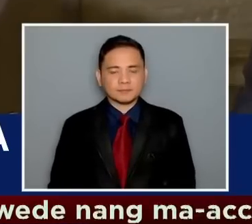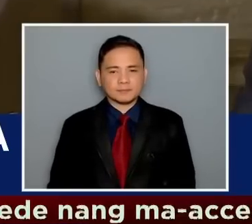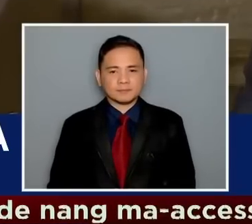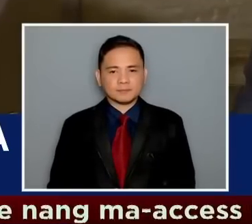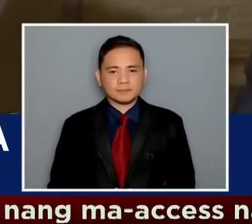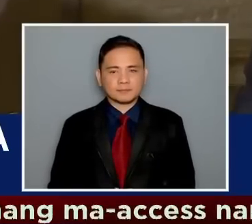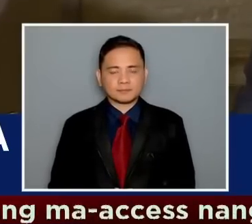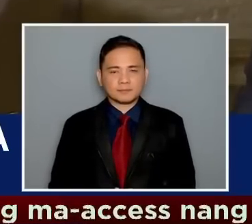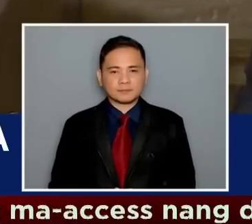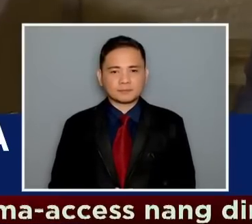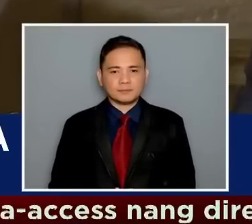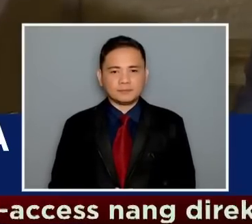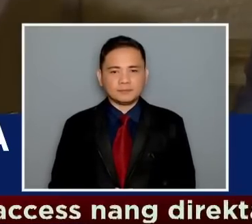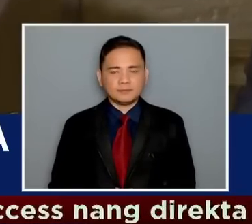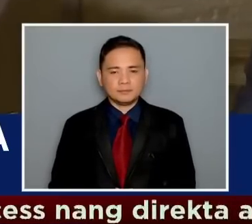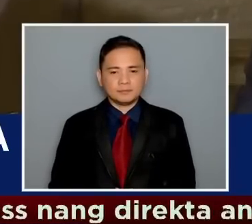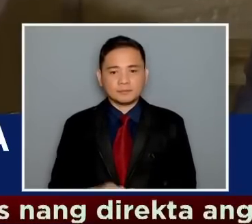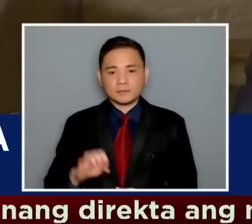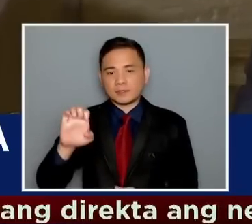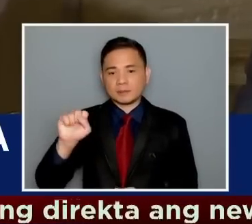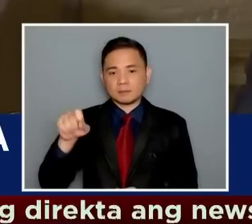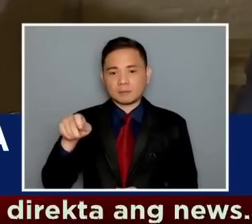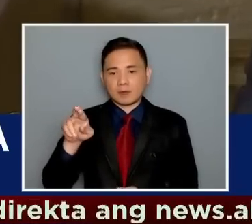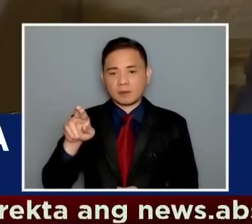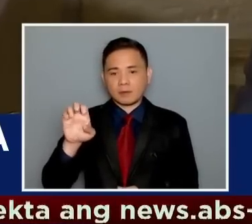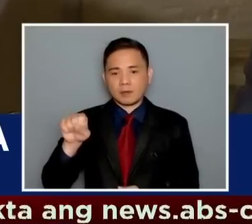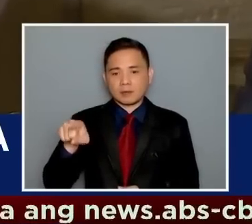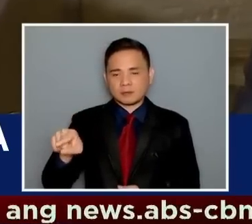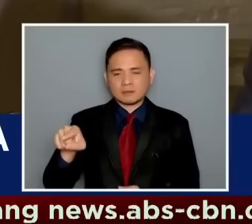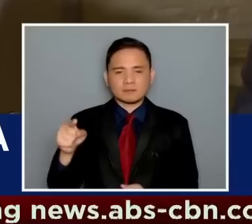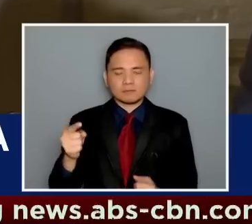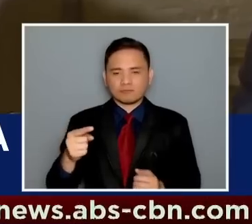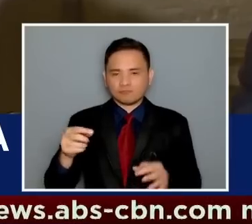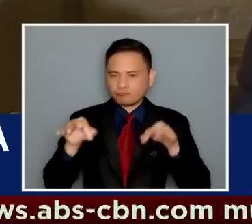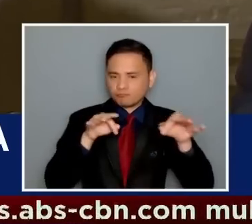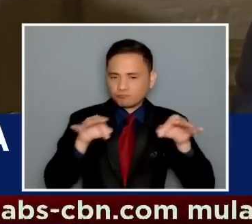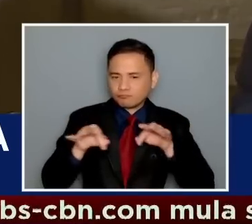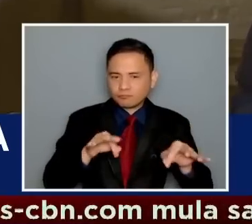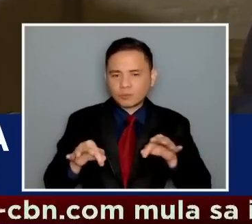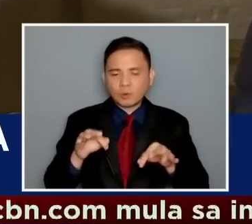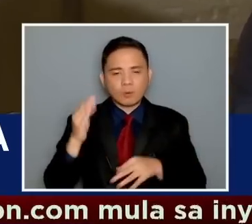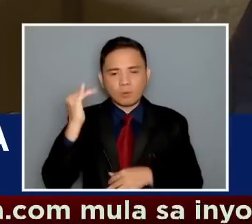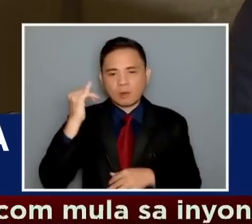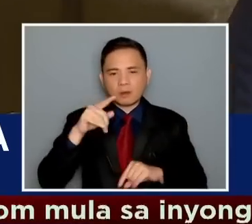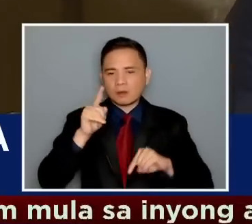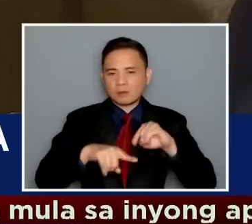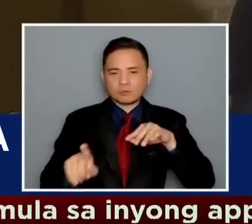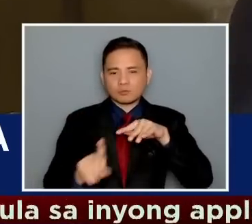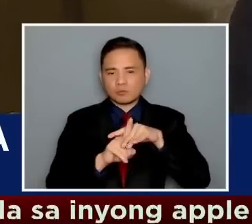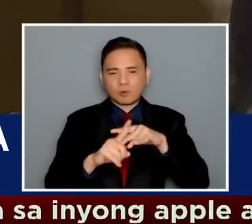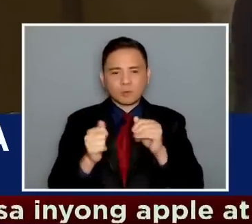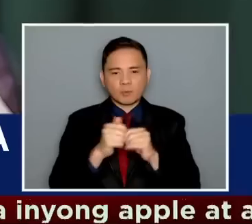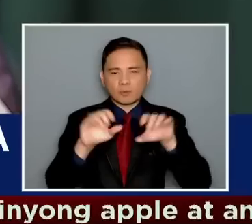Kabayan, pinaliwanag din ni Espares kung bakit hindi pinayagang sumali si Teves via video teleconferencing.